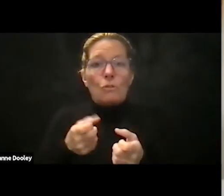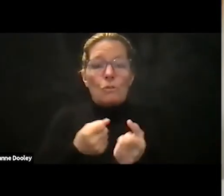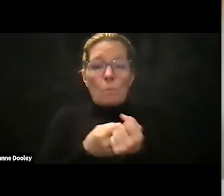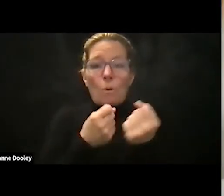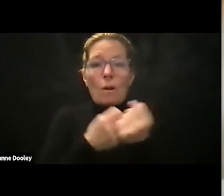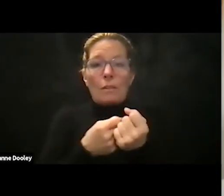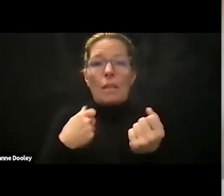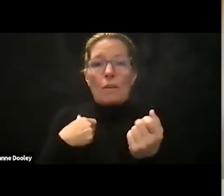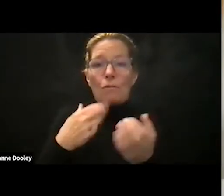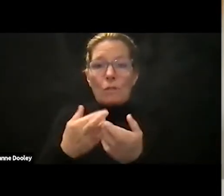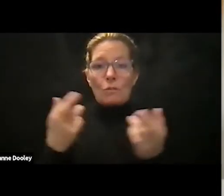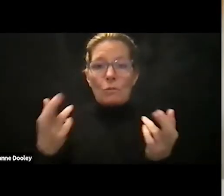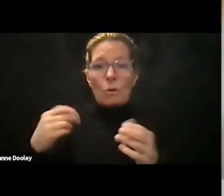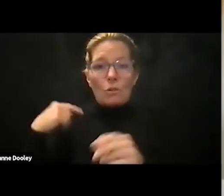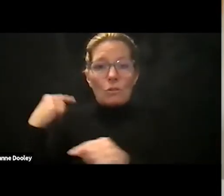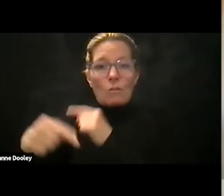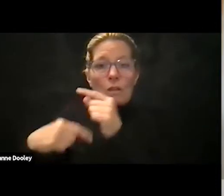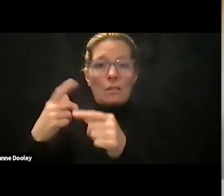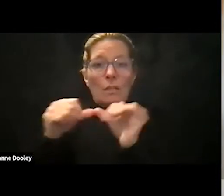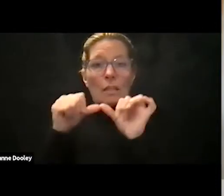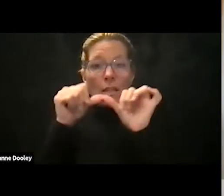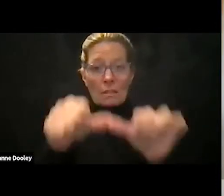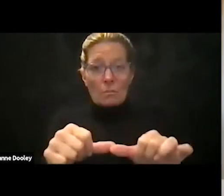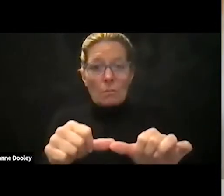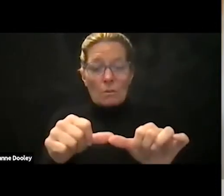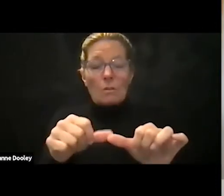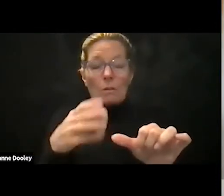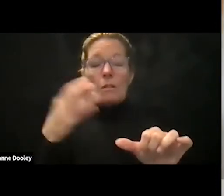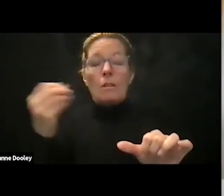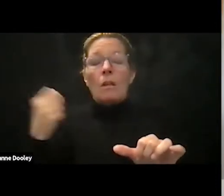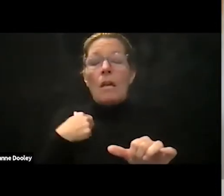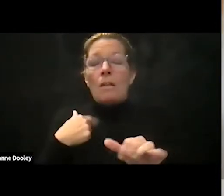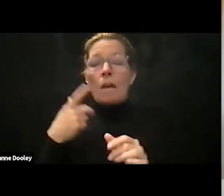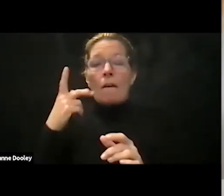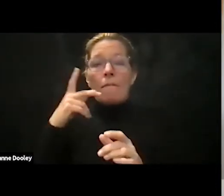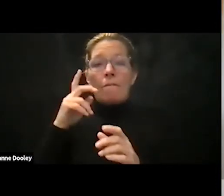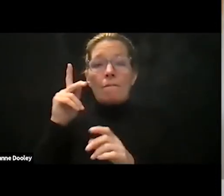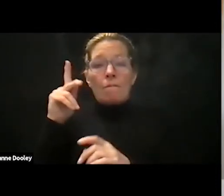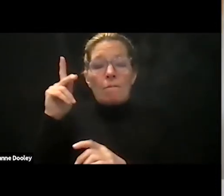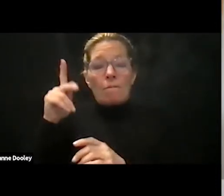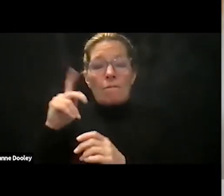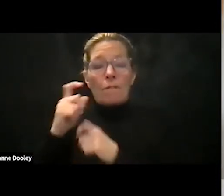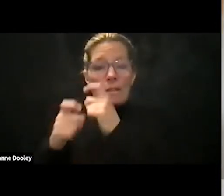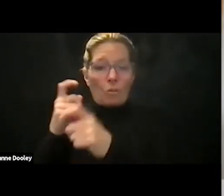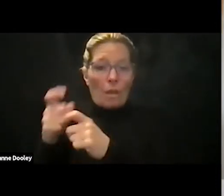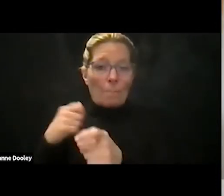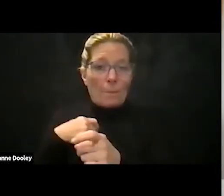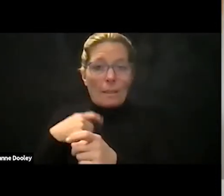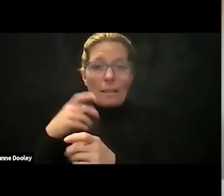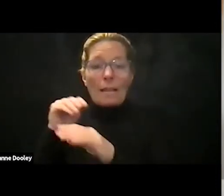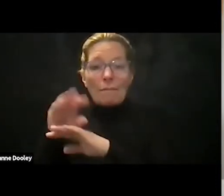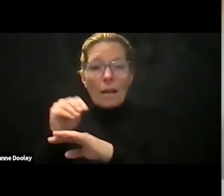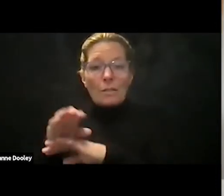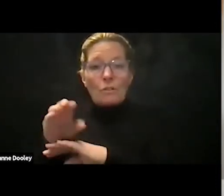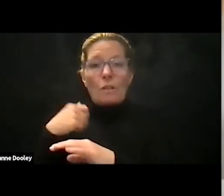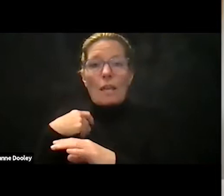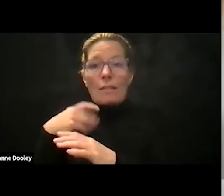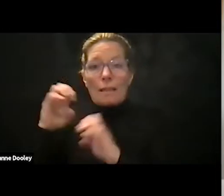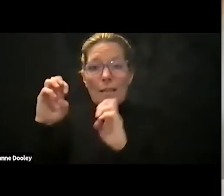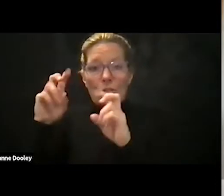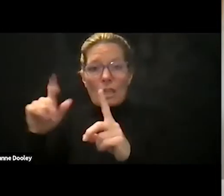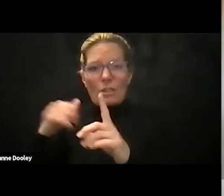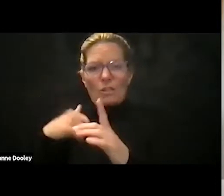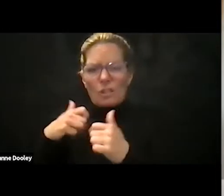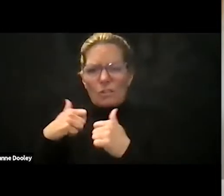organizational sustainability. As an Indigenous fundraiser, philanthropic advisor, and donor educator, Daisee strives to